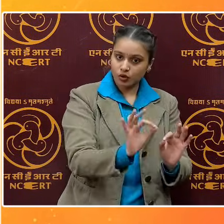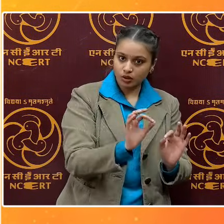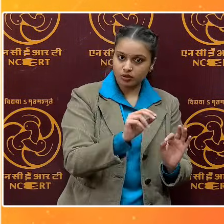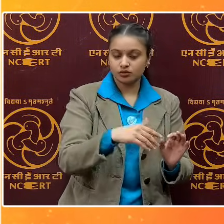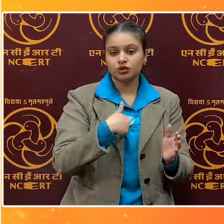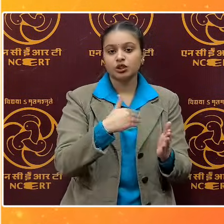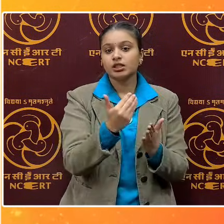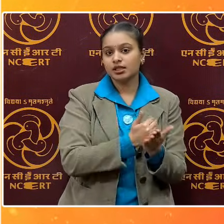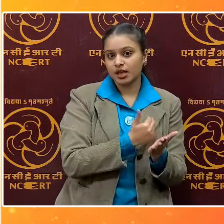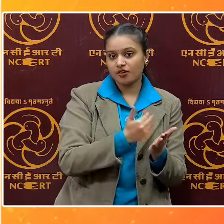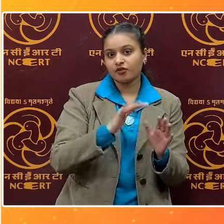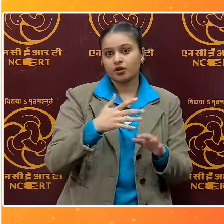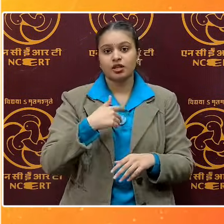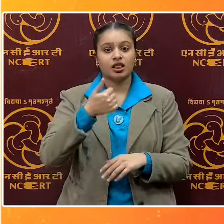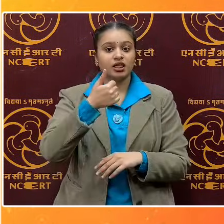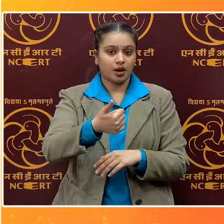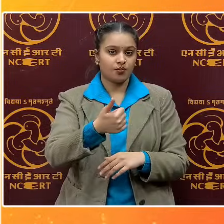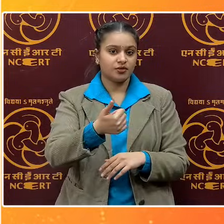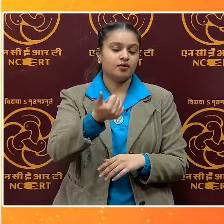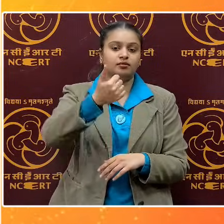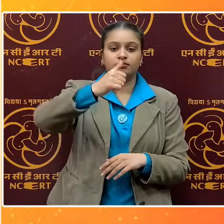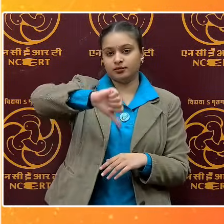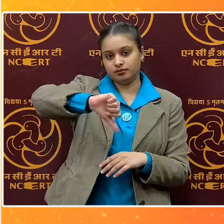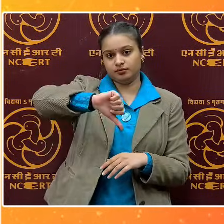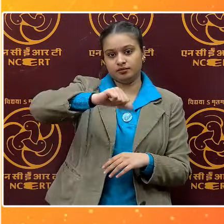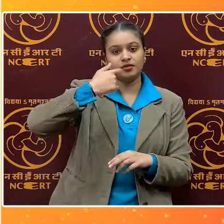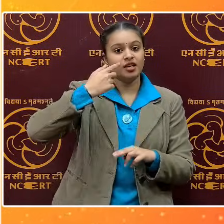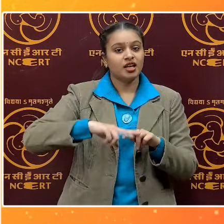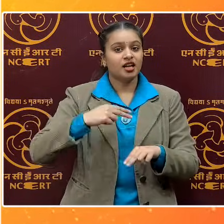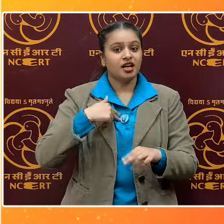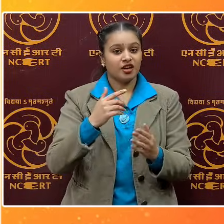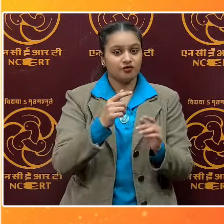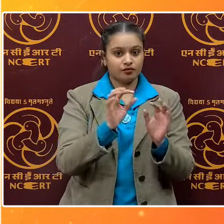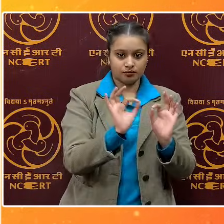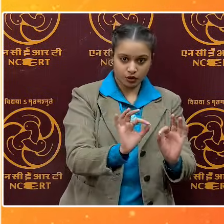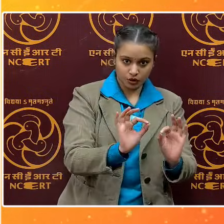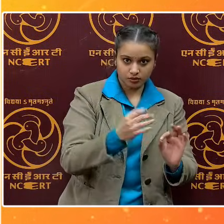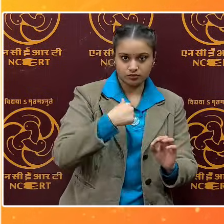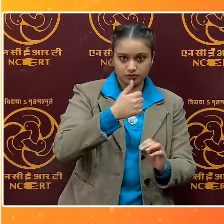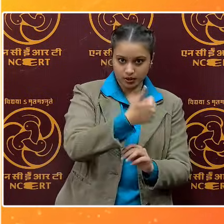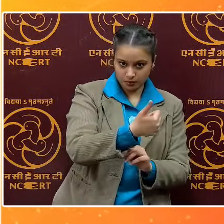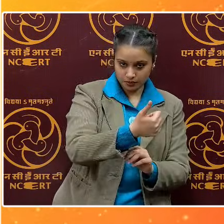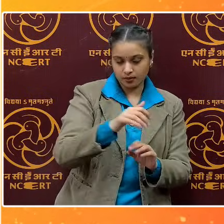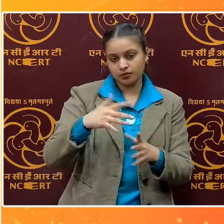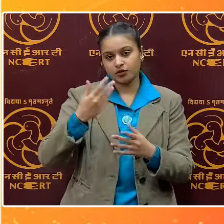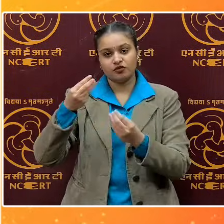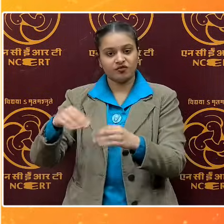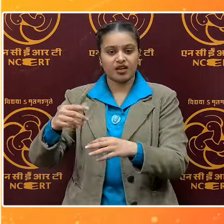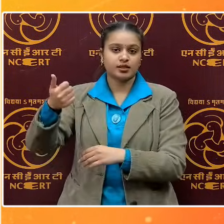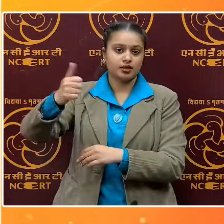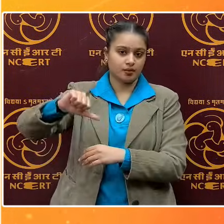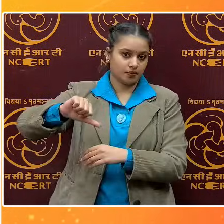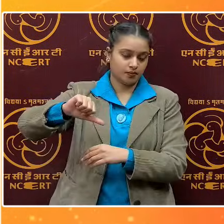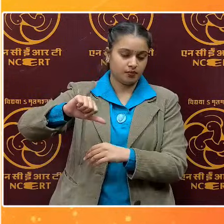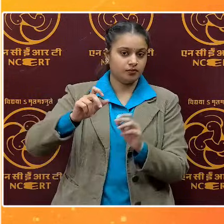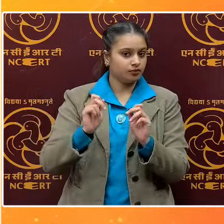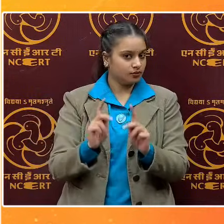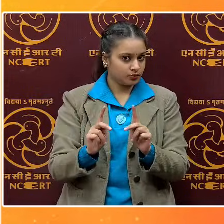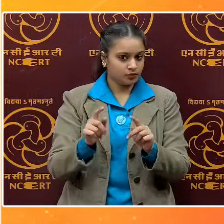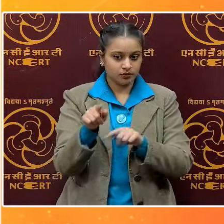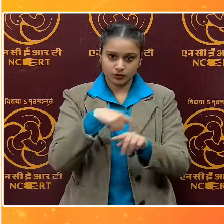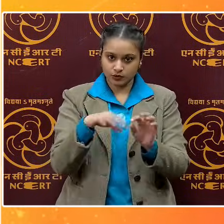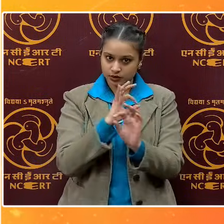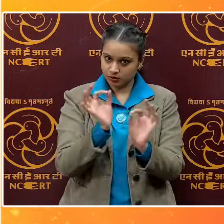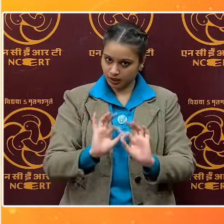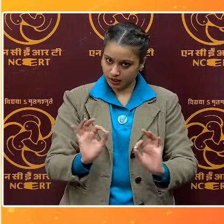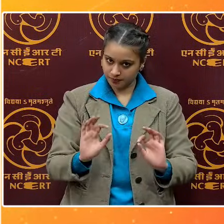and with the hands, thumbs up, Thumbs up and thumbs down. So save, thumbs up, and Yes. waste, thumbs down. Thumbs down. So all our viewers are ready,